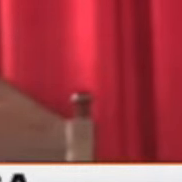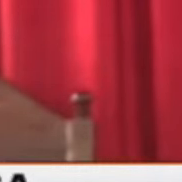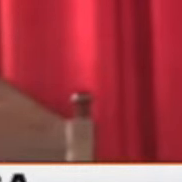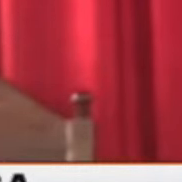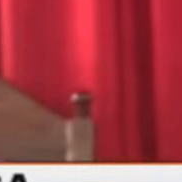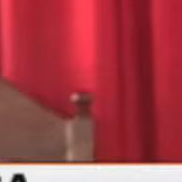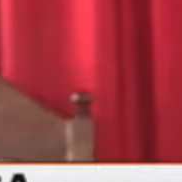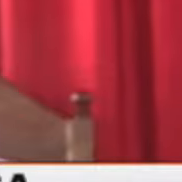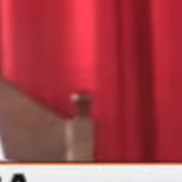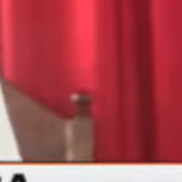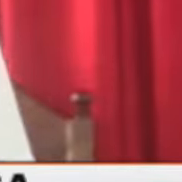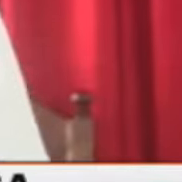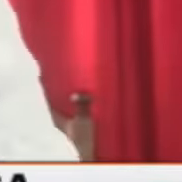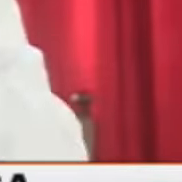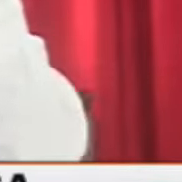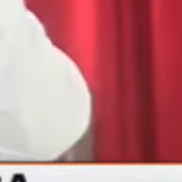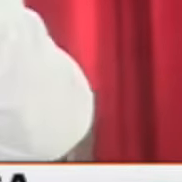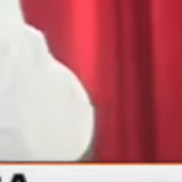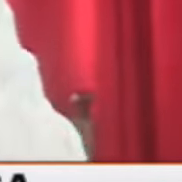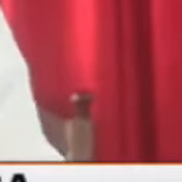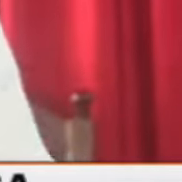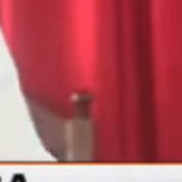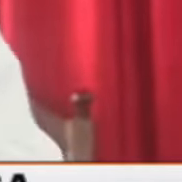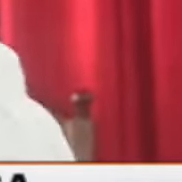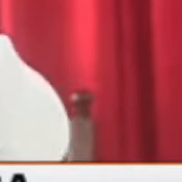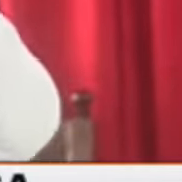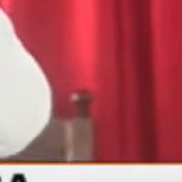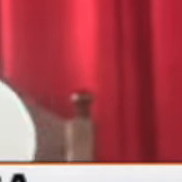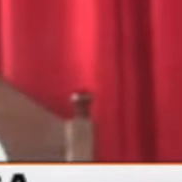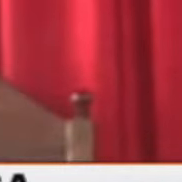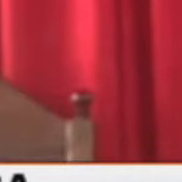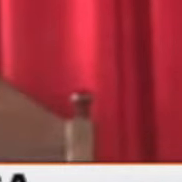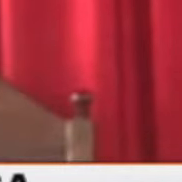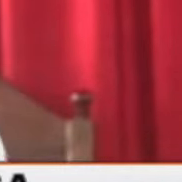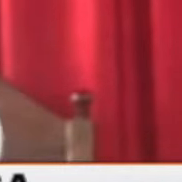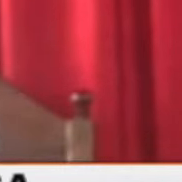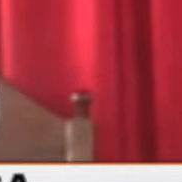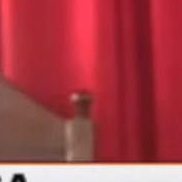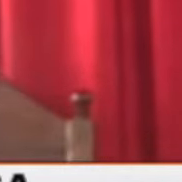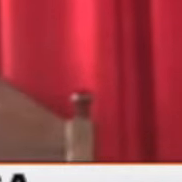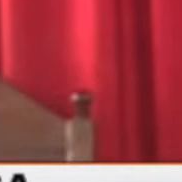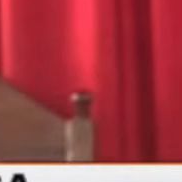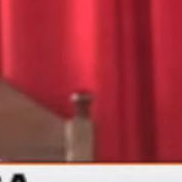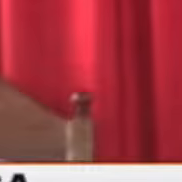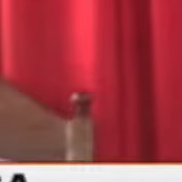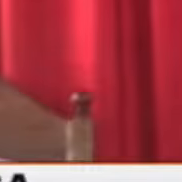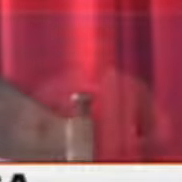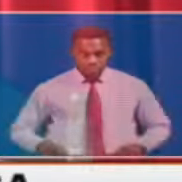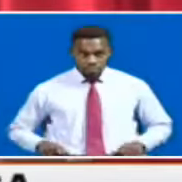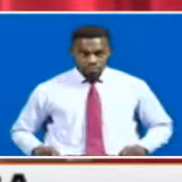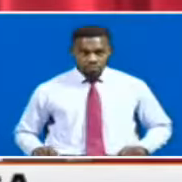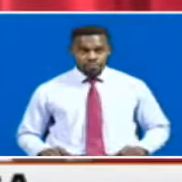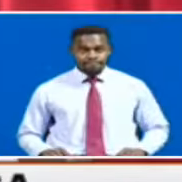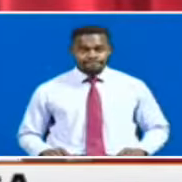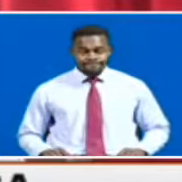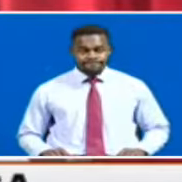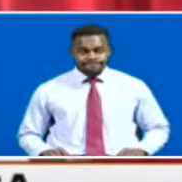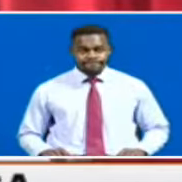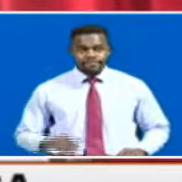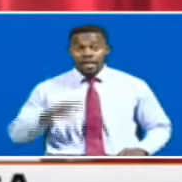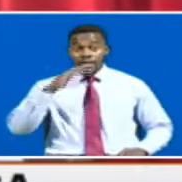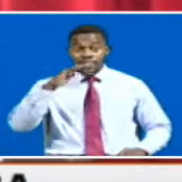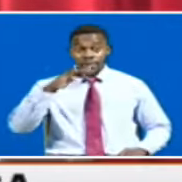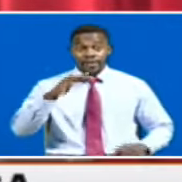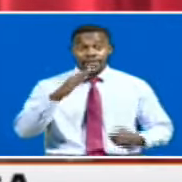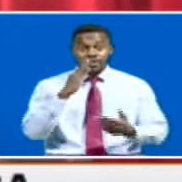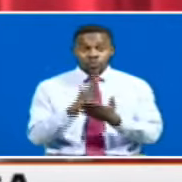These are the clergy that were prepared to stand up and speak the truth at